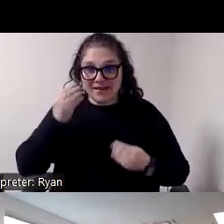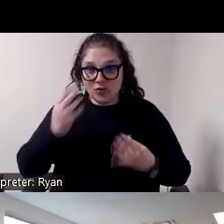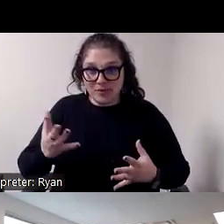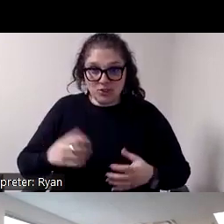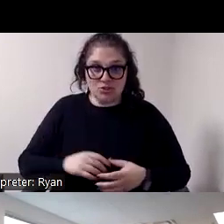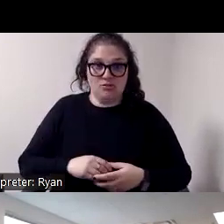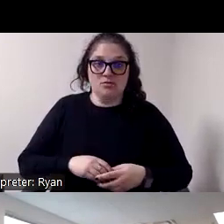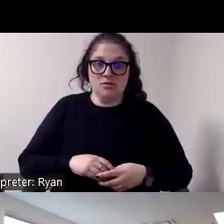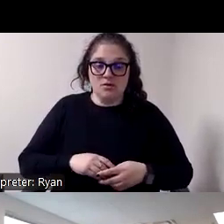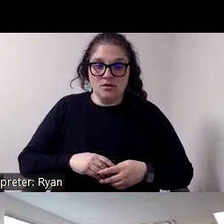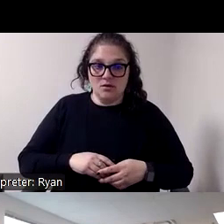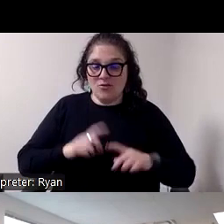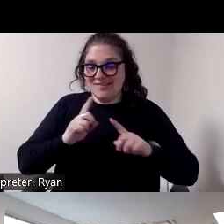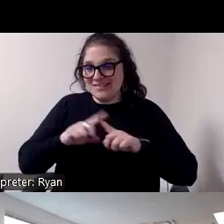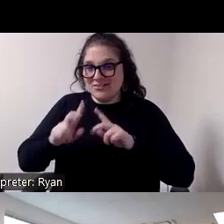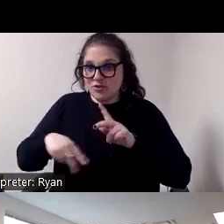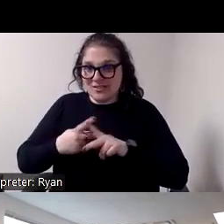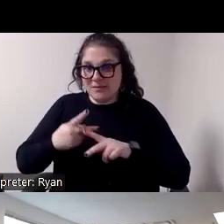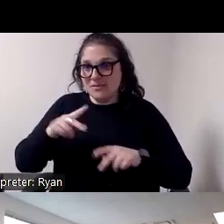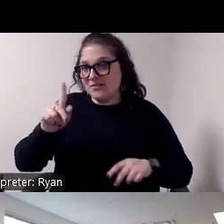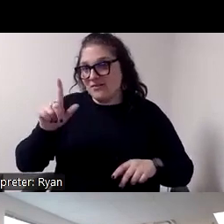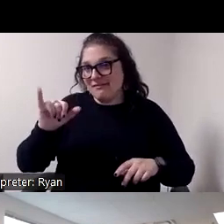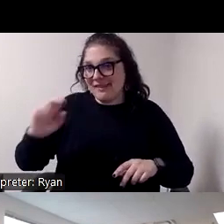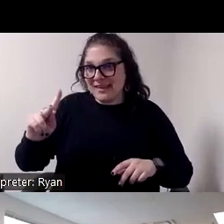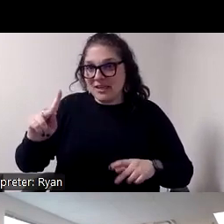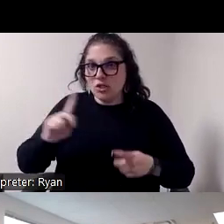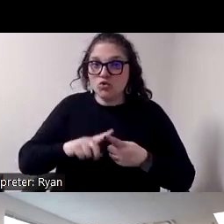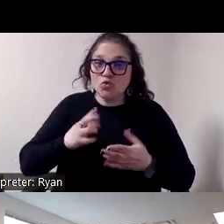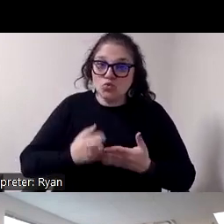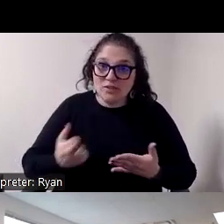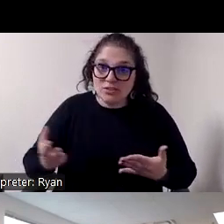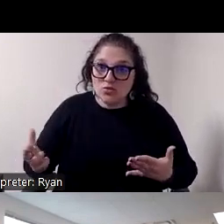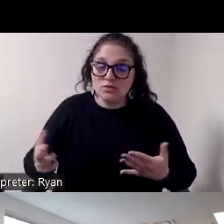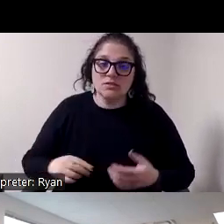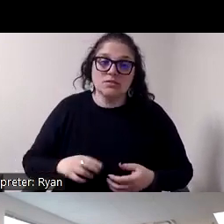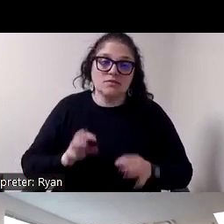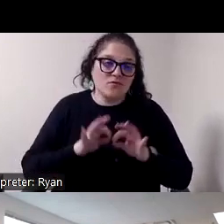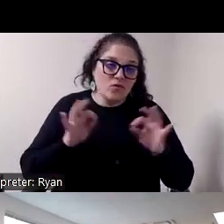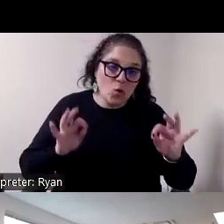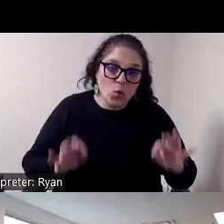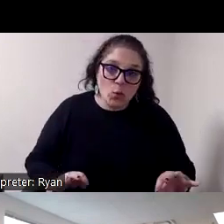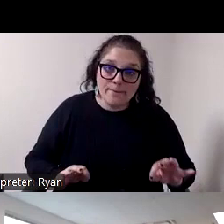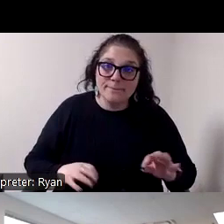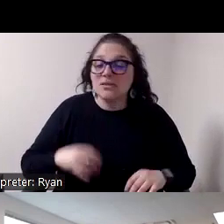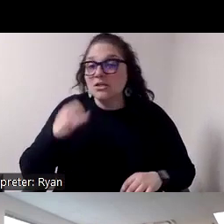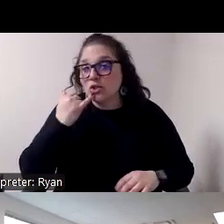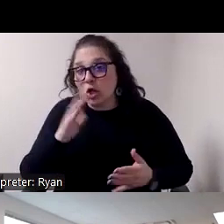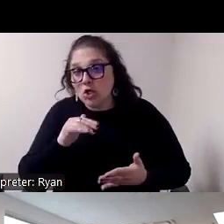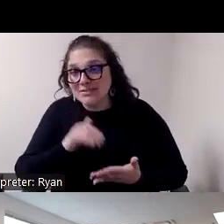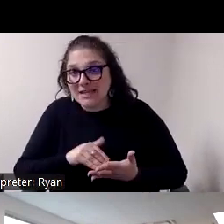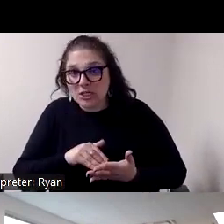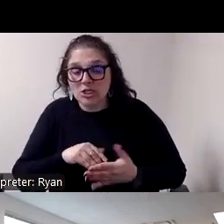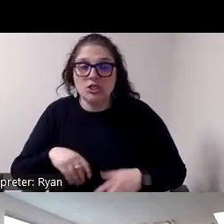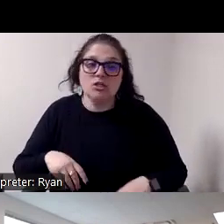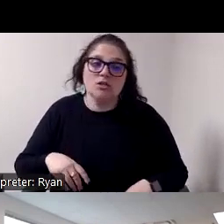all these different kinds of links to resources, forms, employee call center. But we're going to